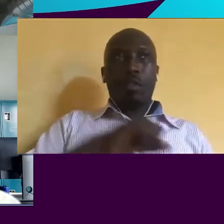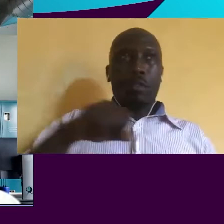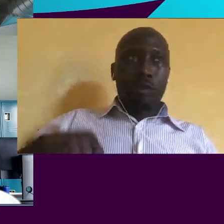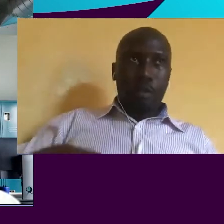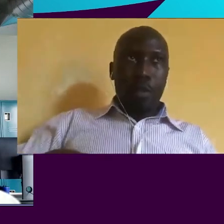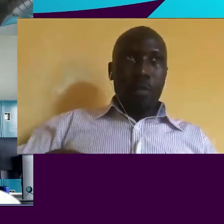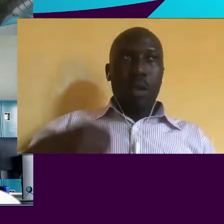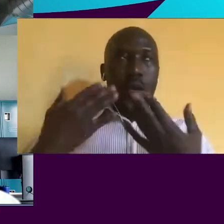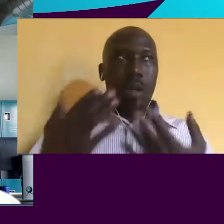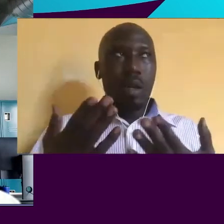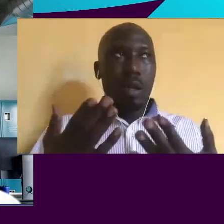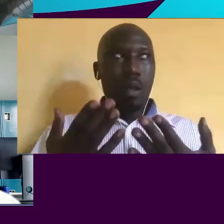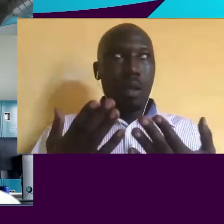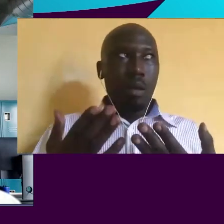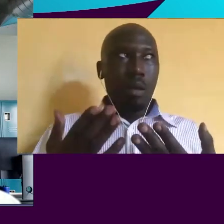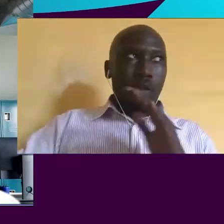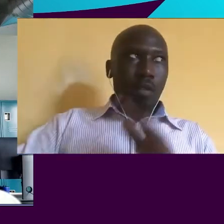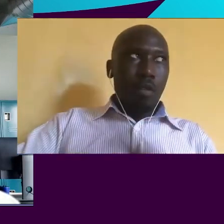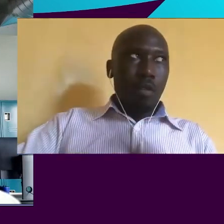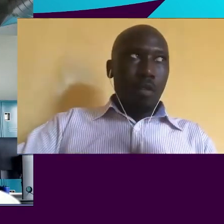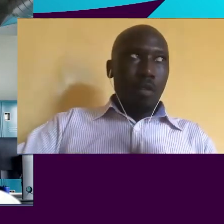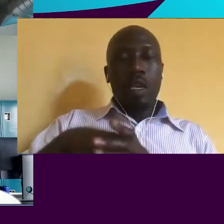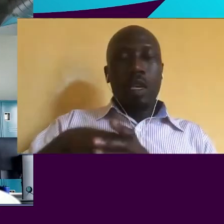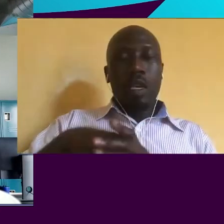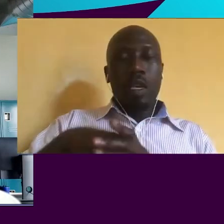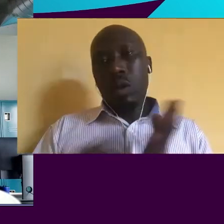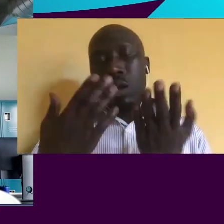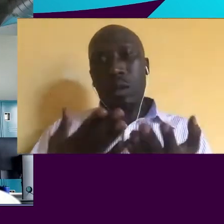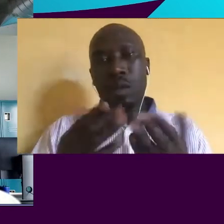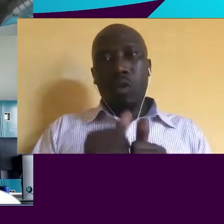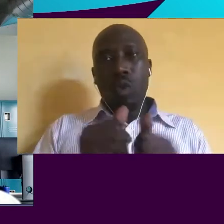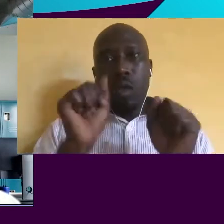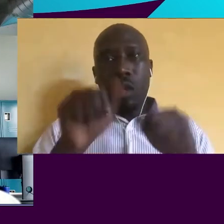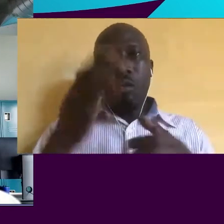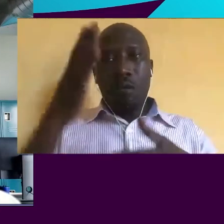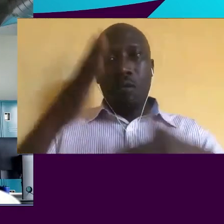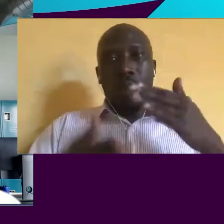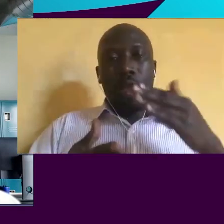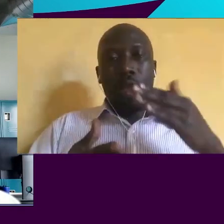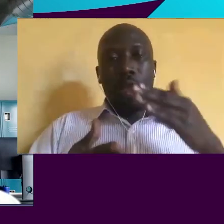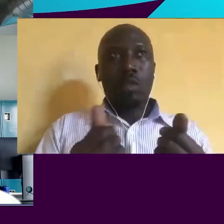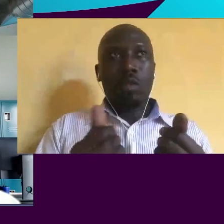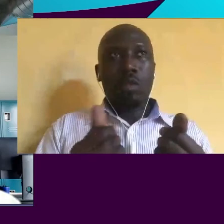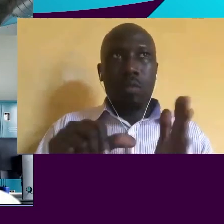in football in Uganda, we can finally solve this problem. We have